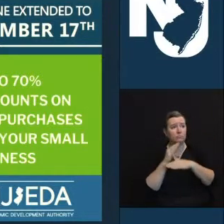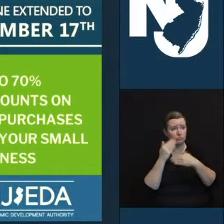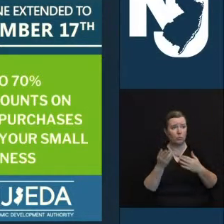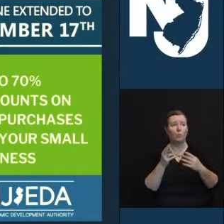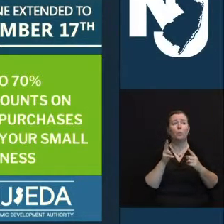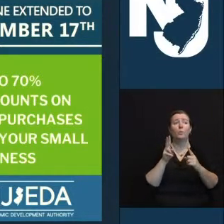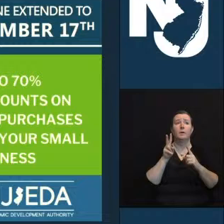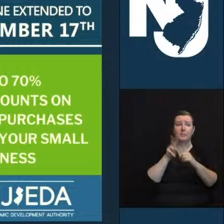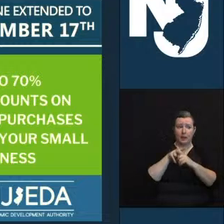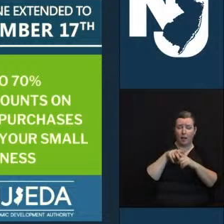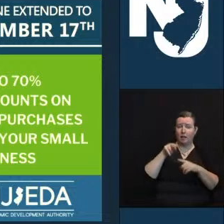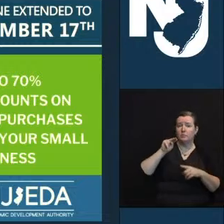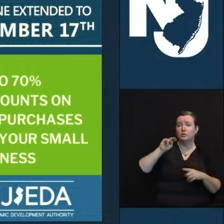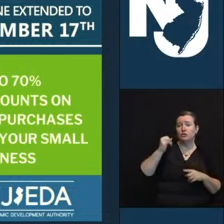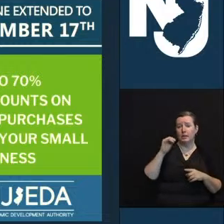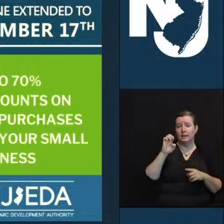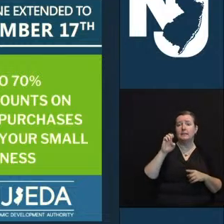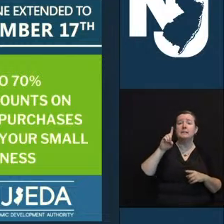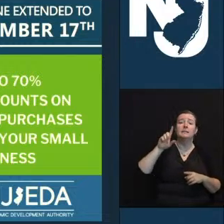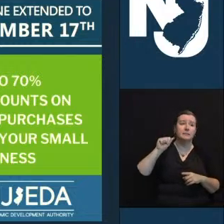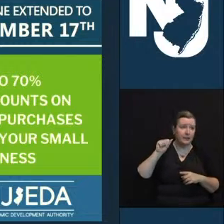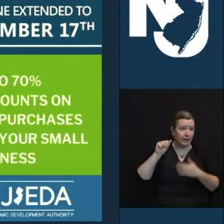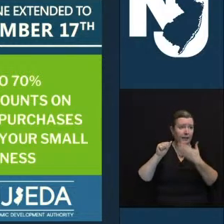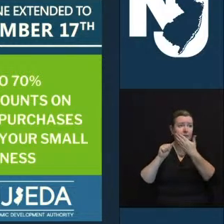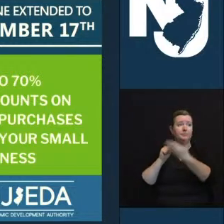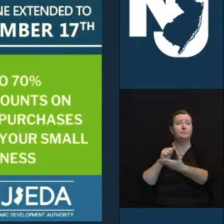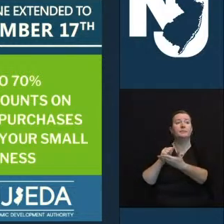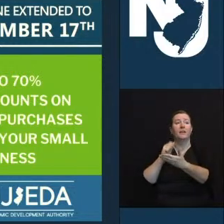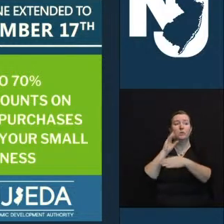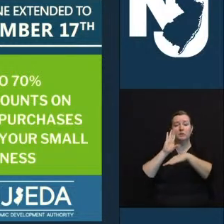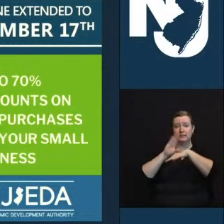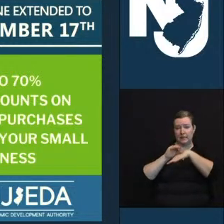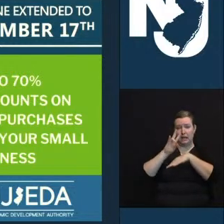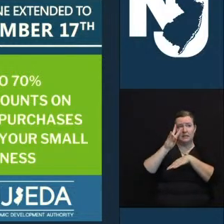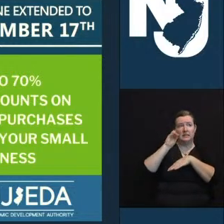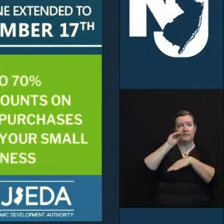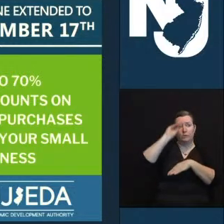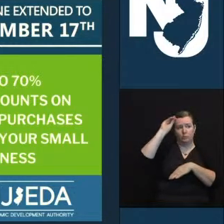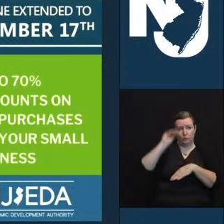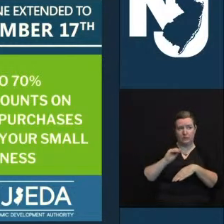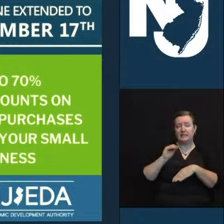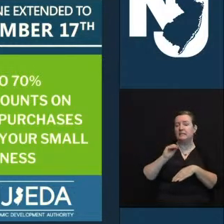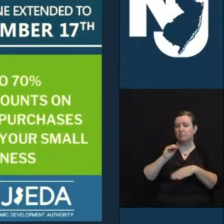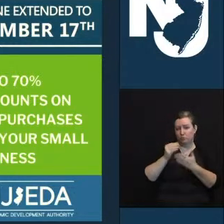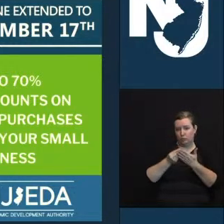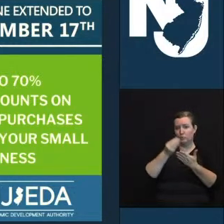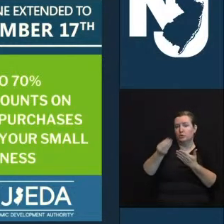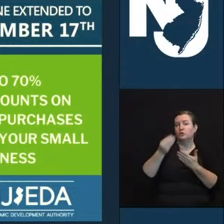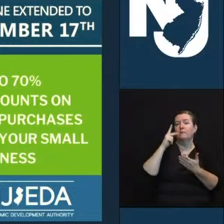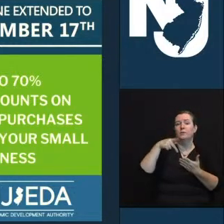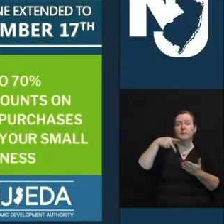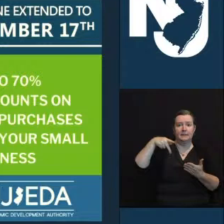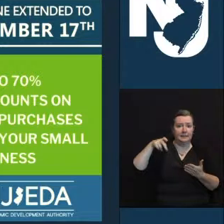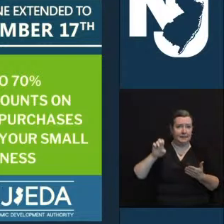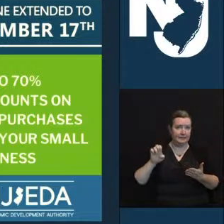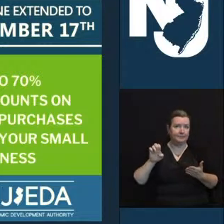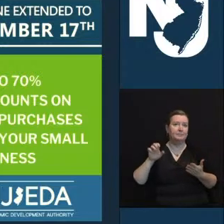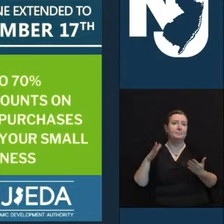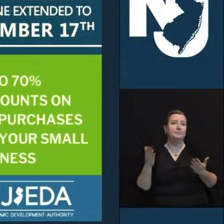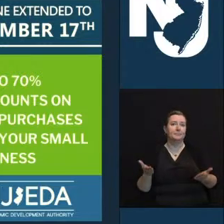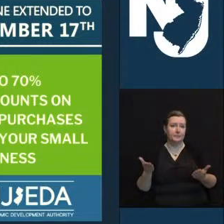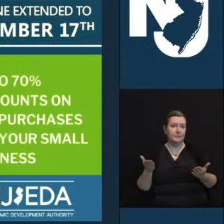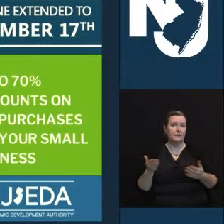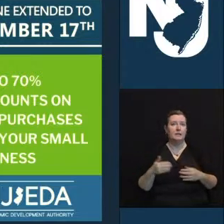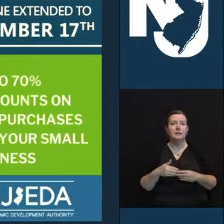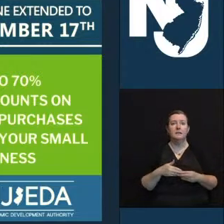ppe.covid19.nj.gov and sign up for the New Jersey Economic Development Authority's PPE discount program. This is now a headline due to the